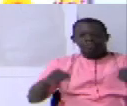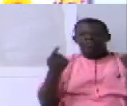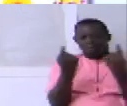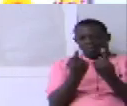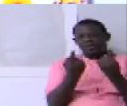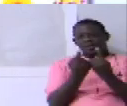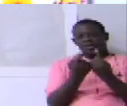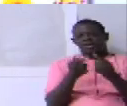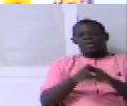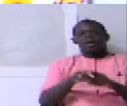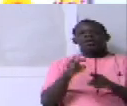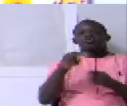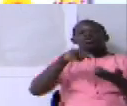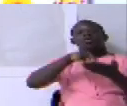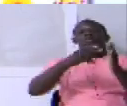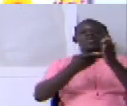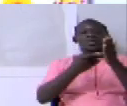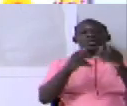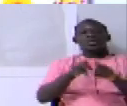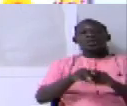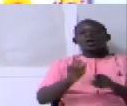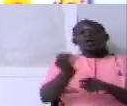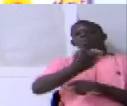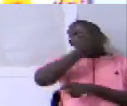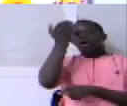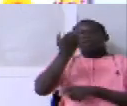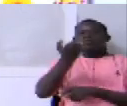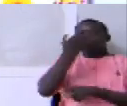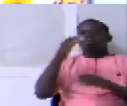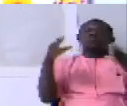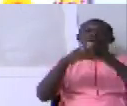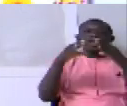the breakfast that they normally take along, kere,